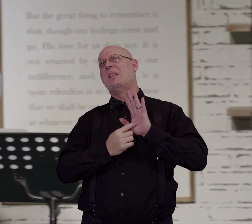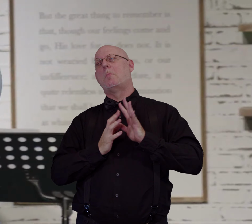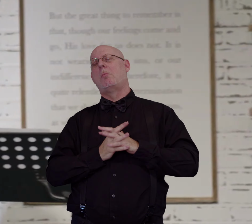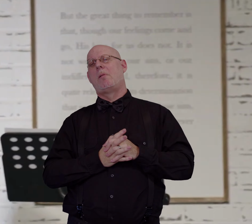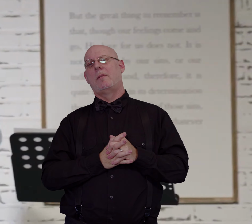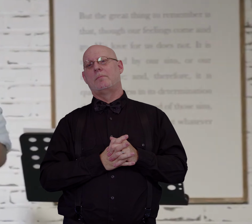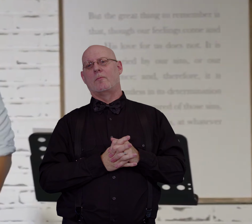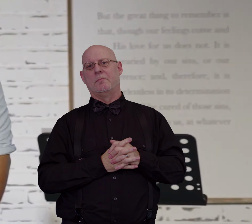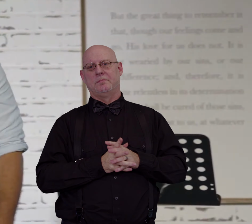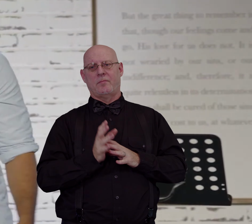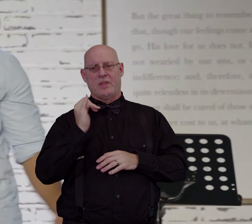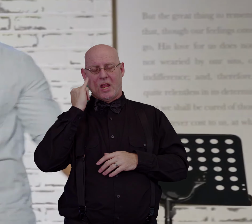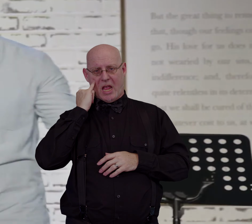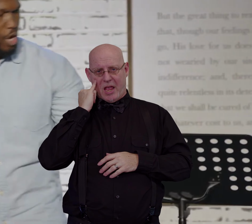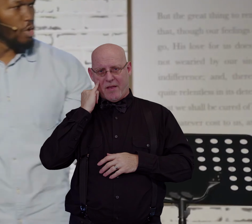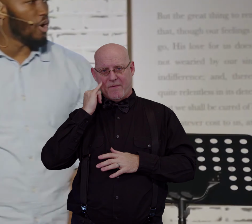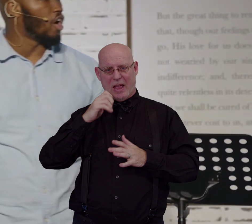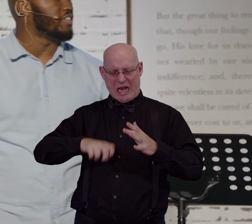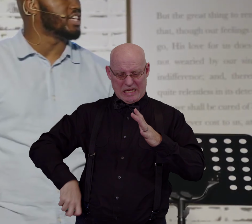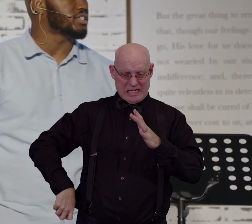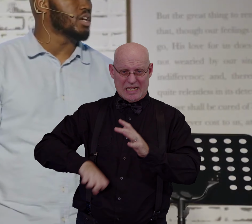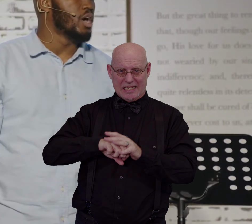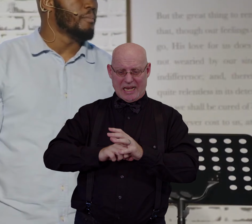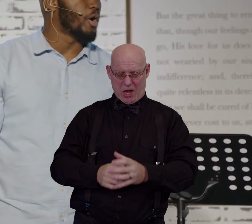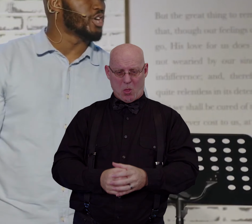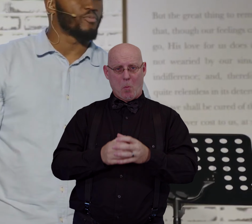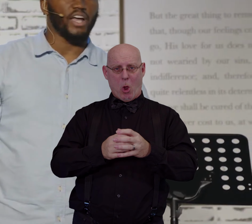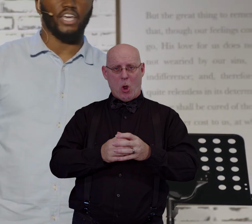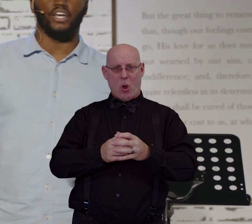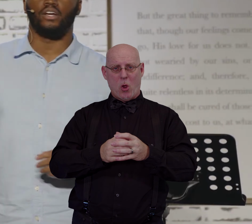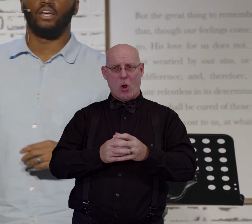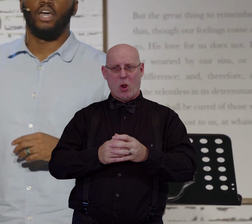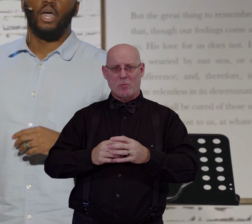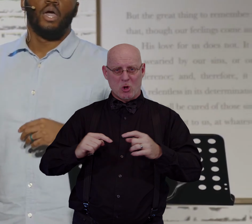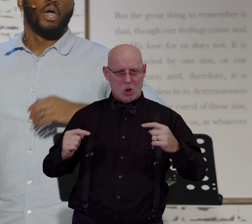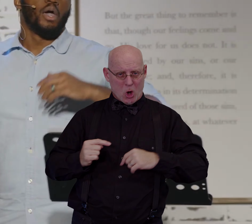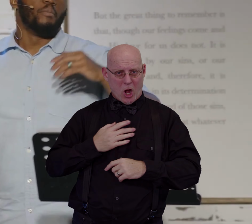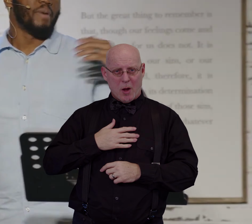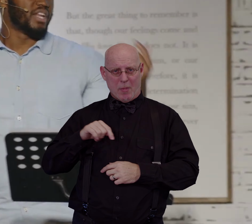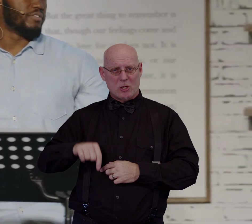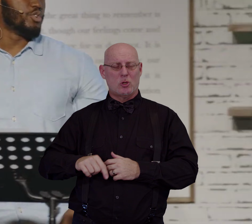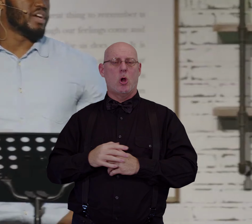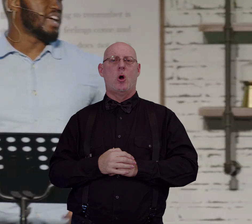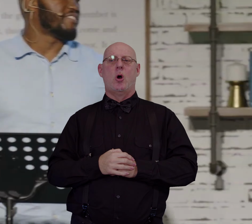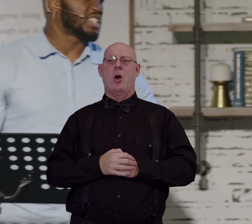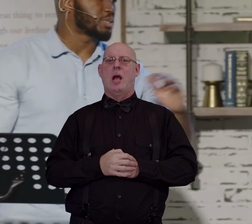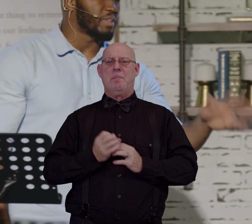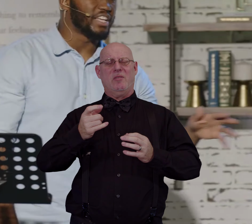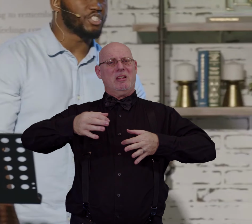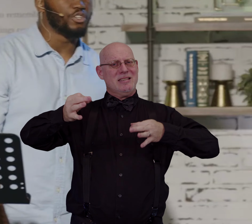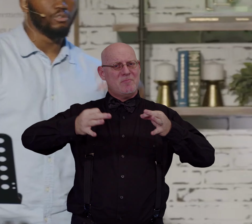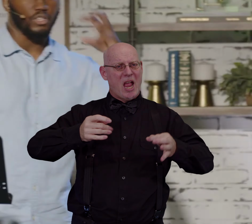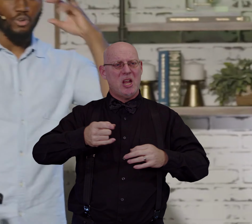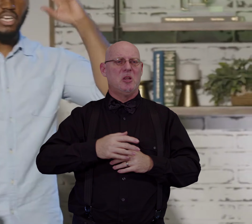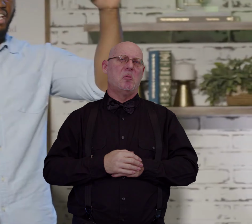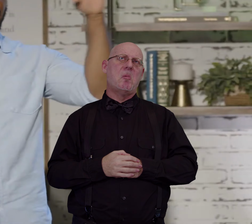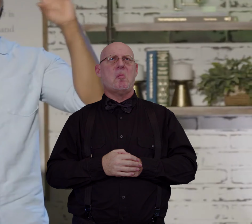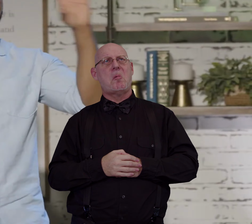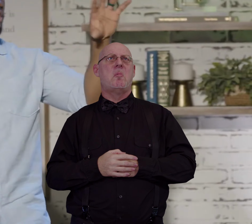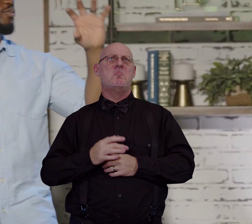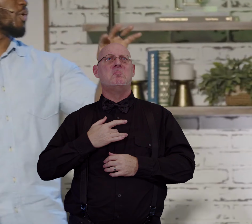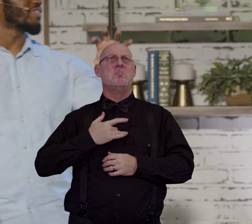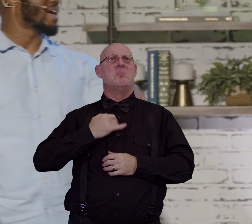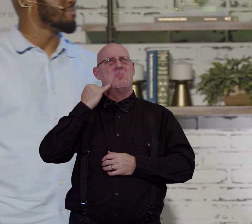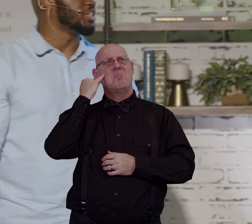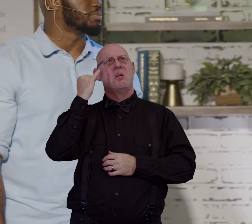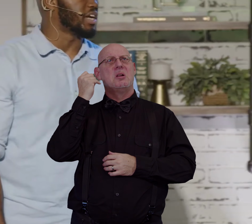example, if I hit my toe on this podium right here, many of you, and if I explained it to you, you could get a